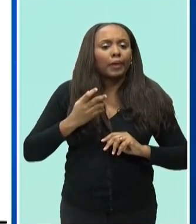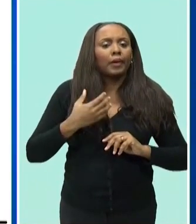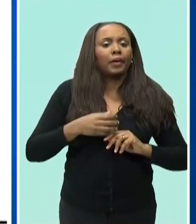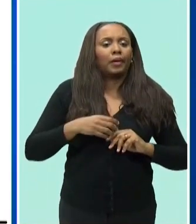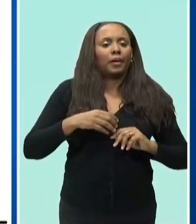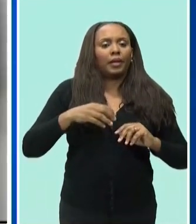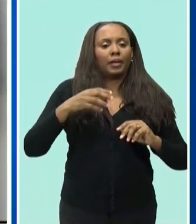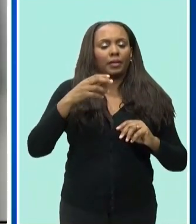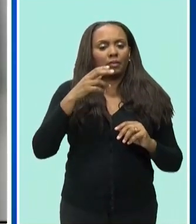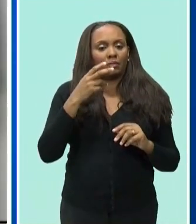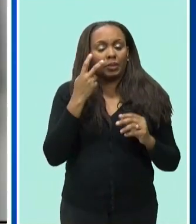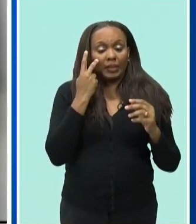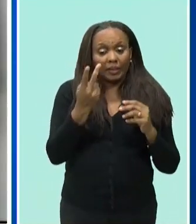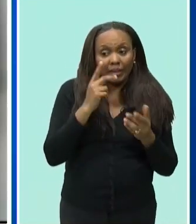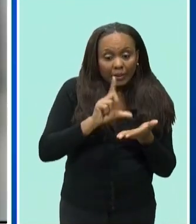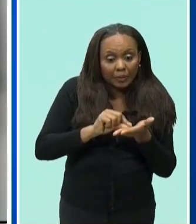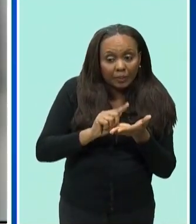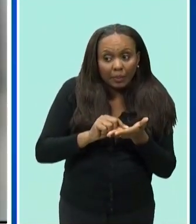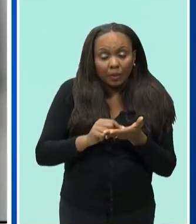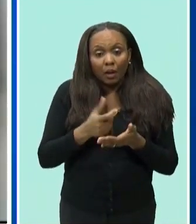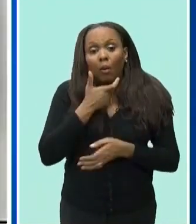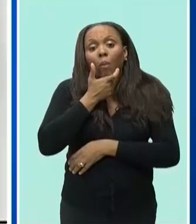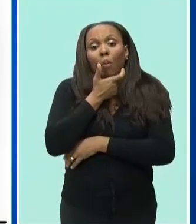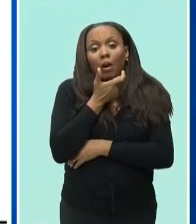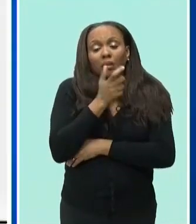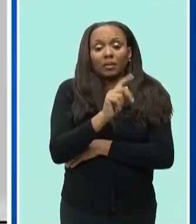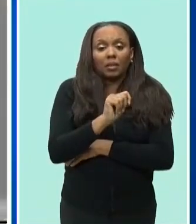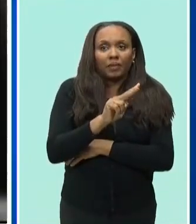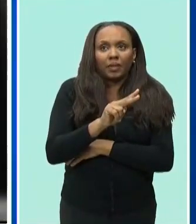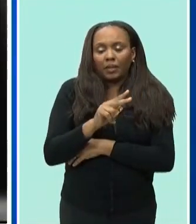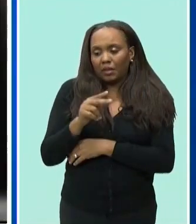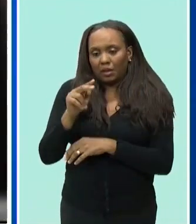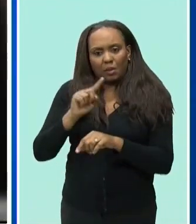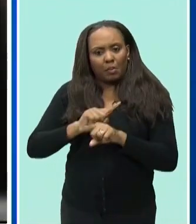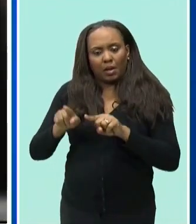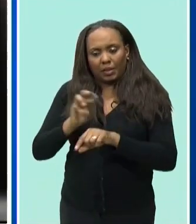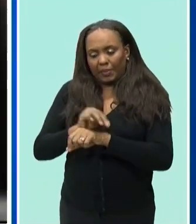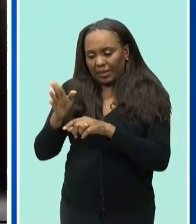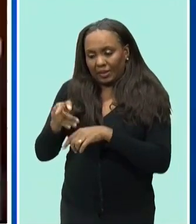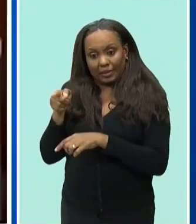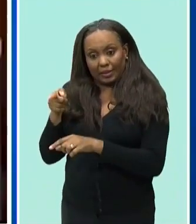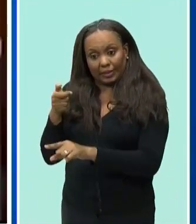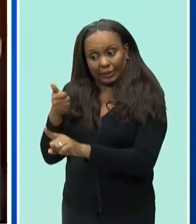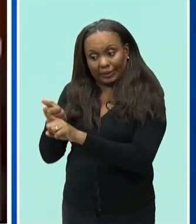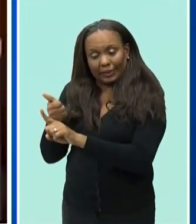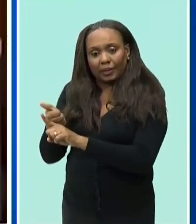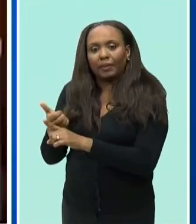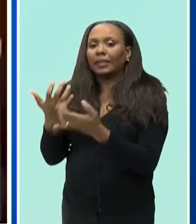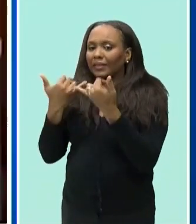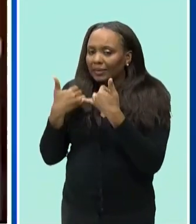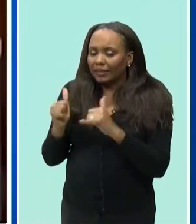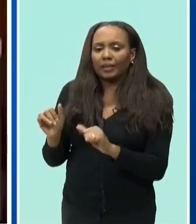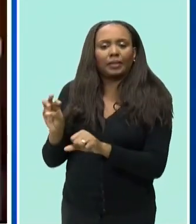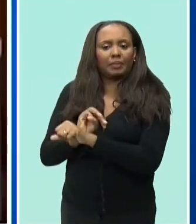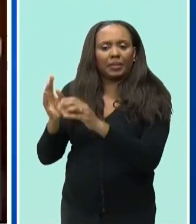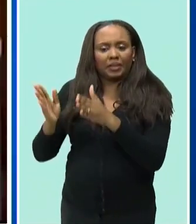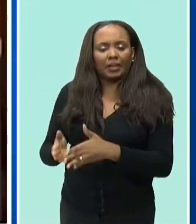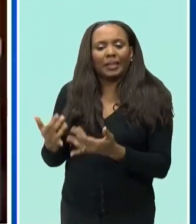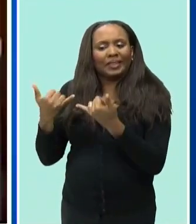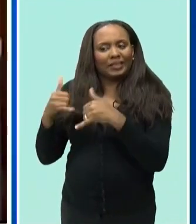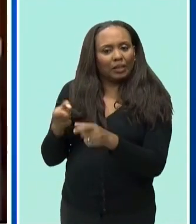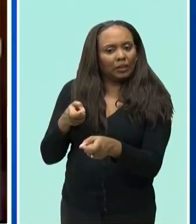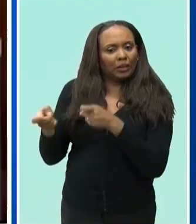and screaming newspaper headlines, Ubaldus Raymond is still a senator, still the head of government business